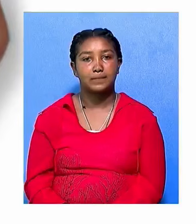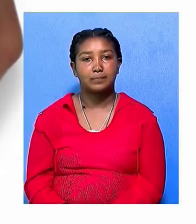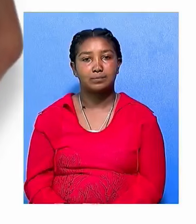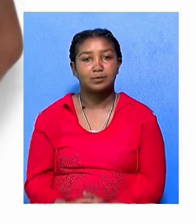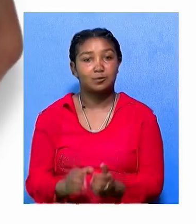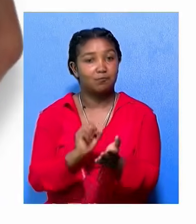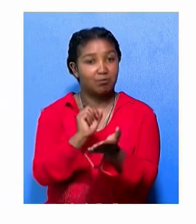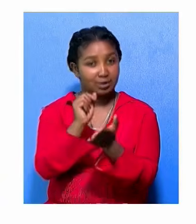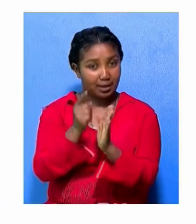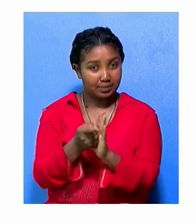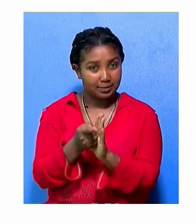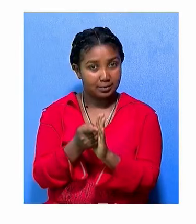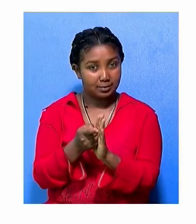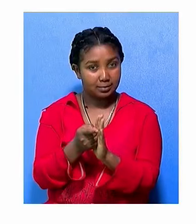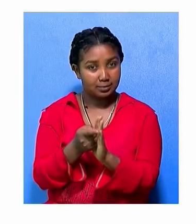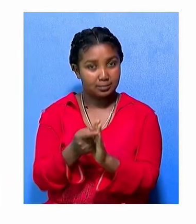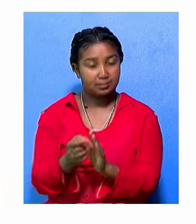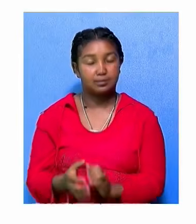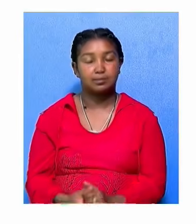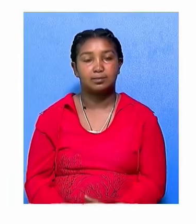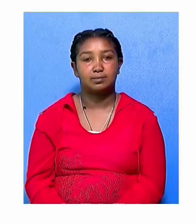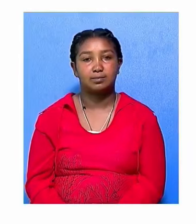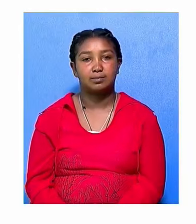For example, here, we can put this one